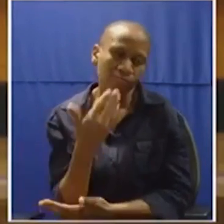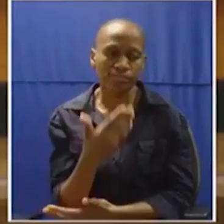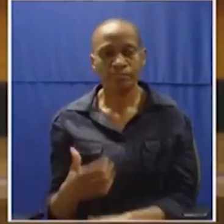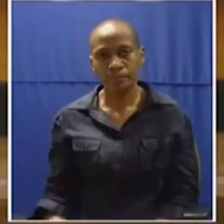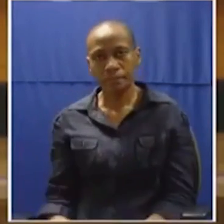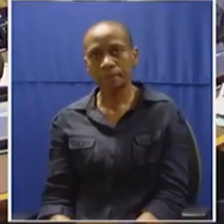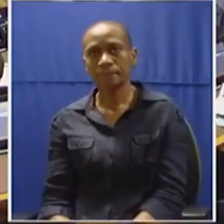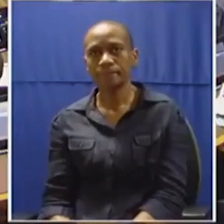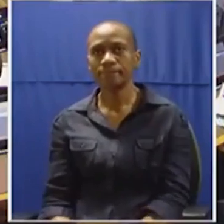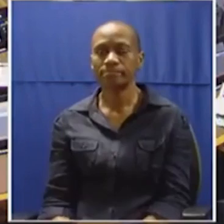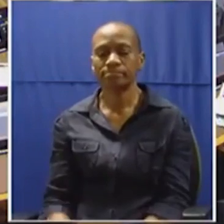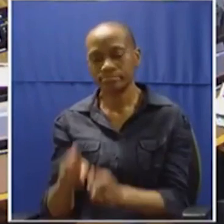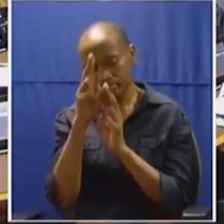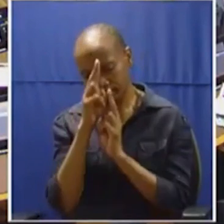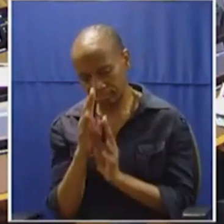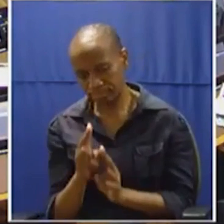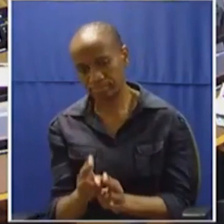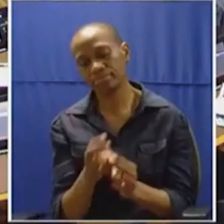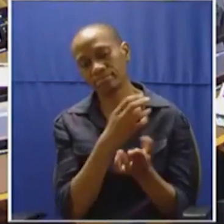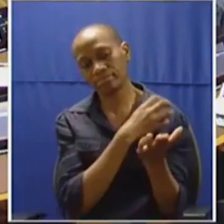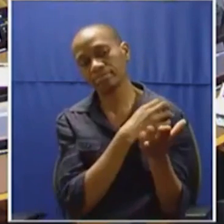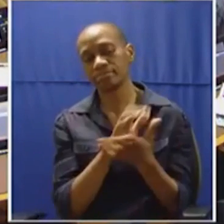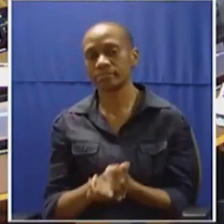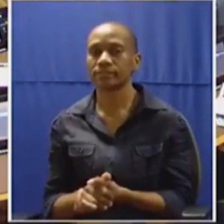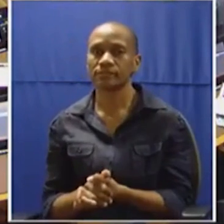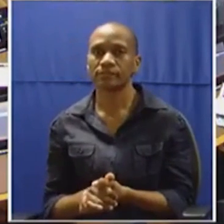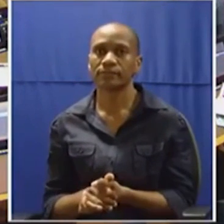much. The Honorable the Minister.